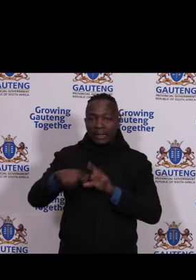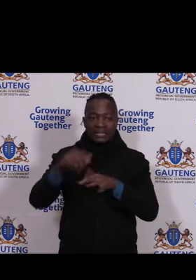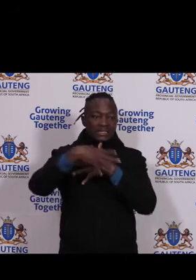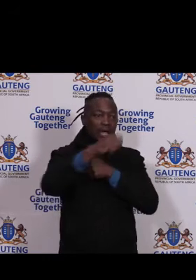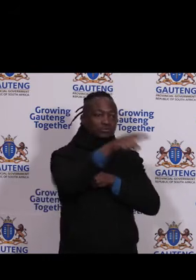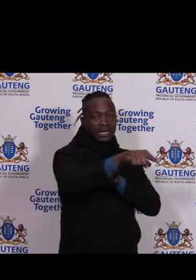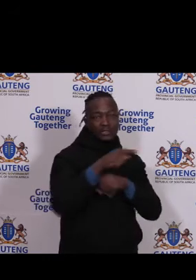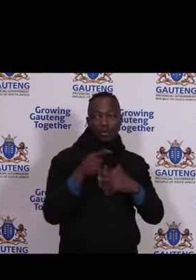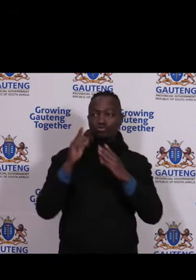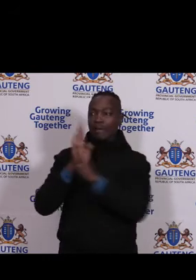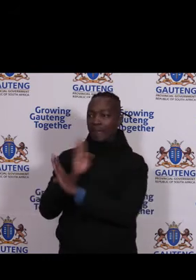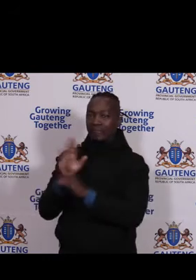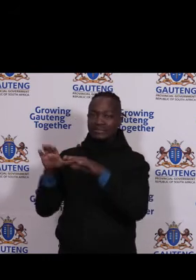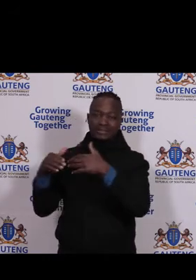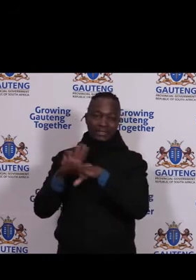private sector.